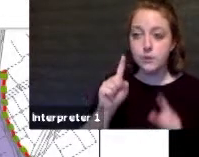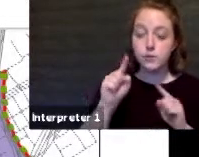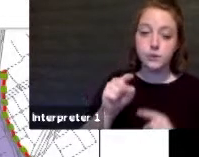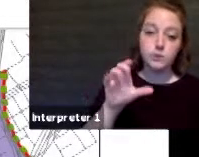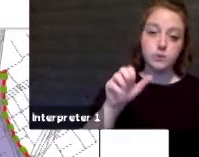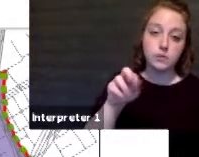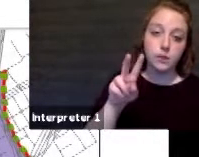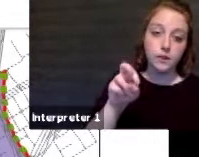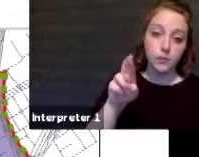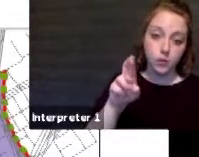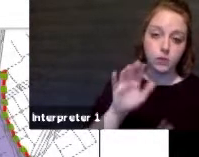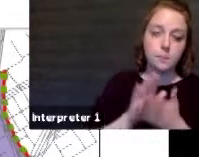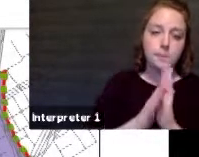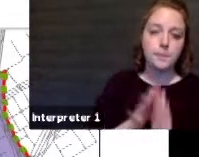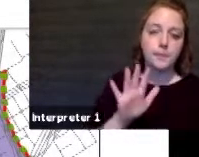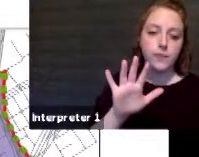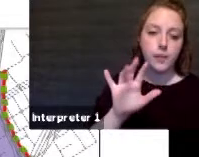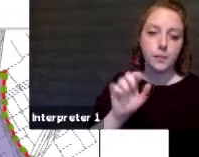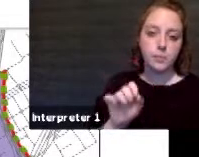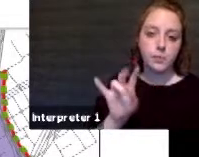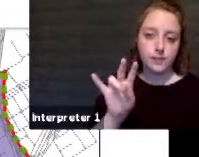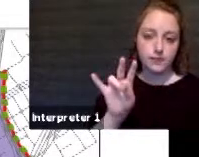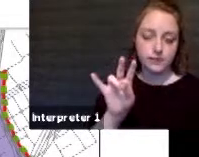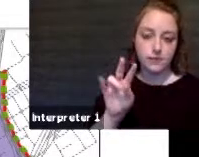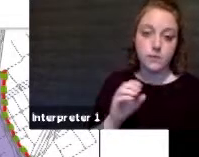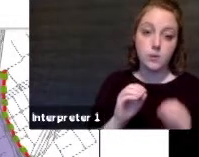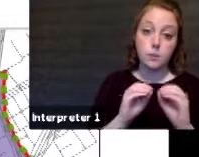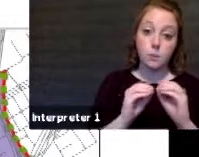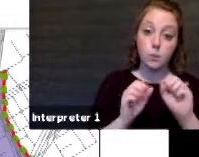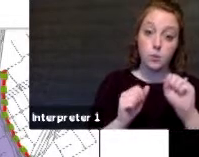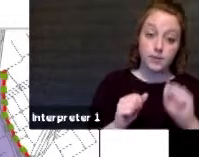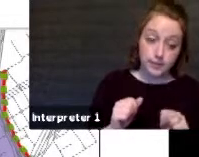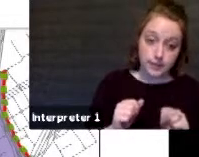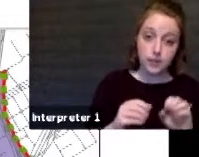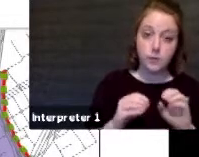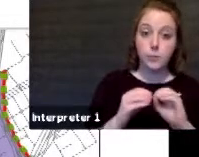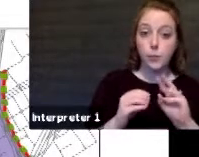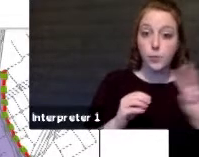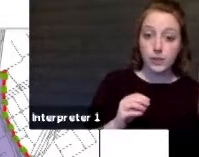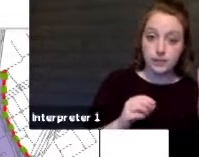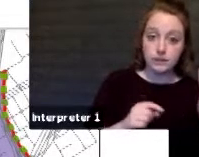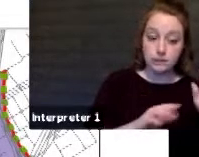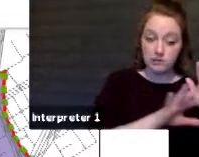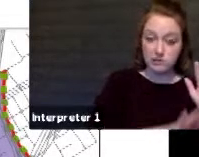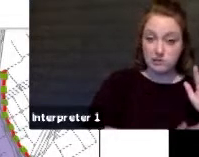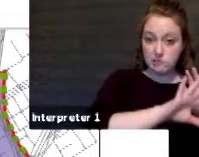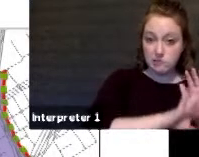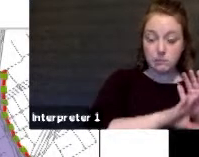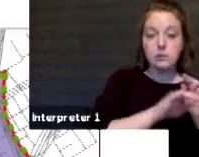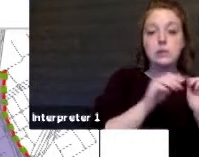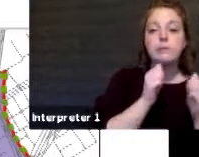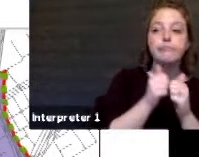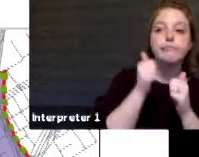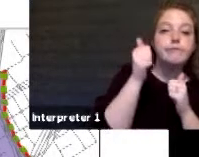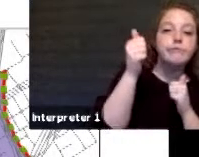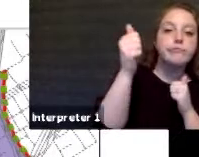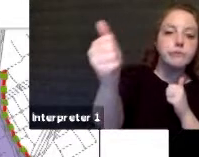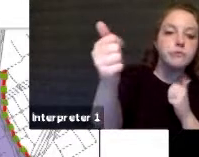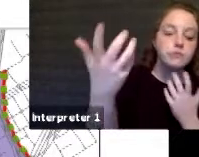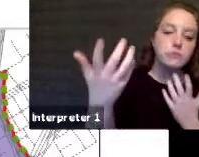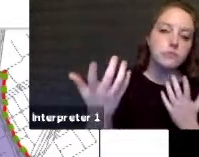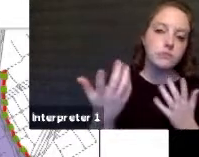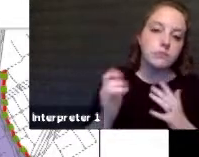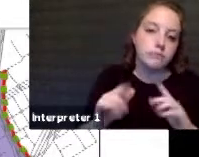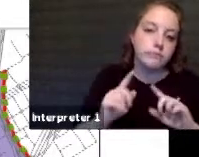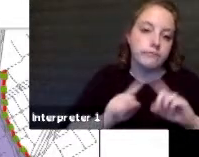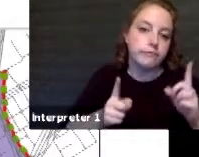.7. So the further south, the further west you go, the more there's a difference in the path that you would take between going to Indian